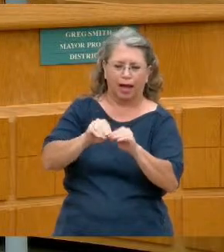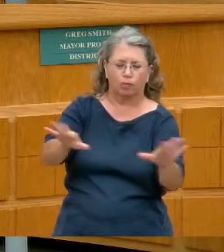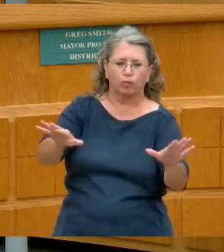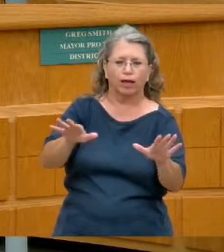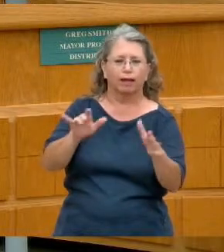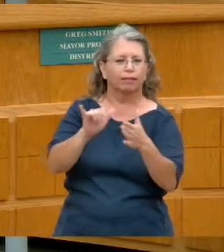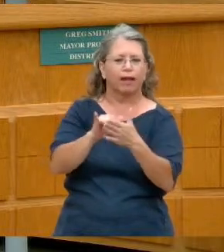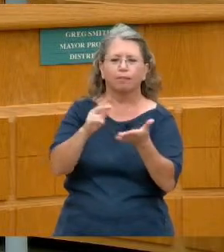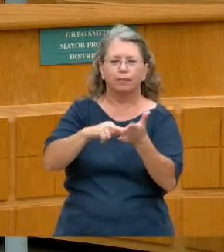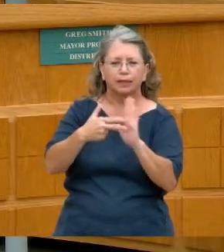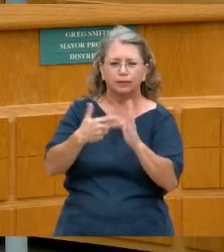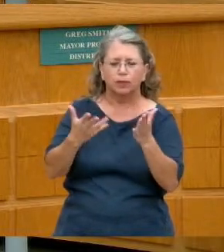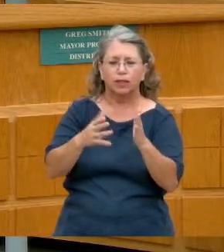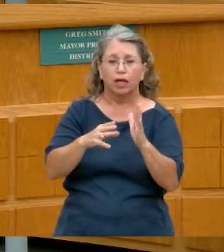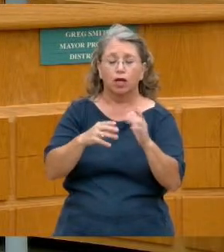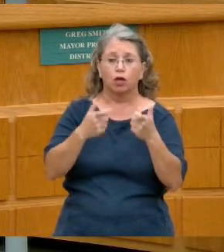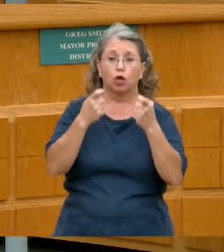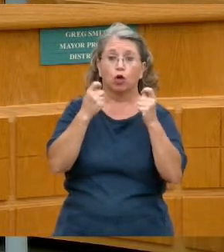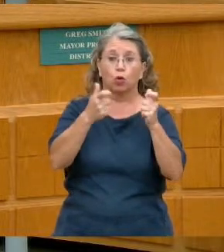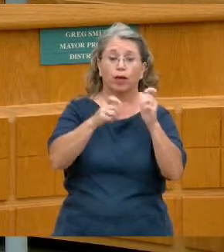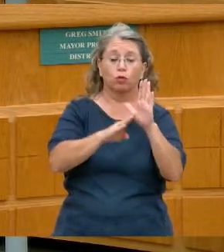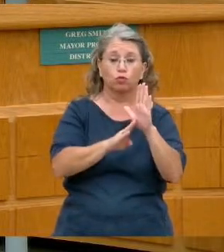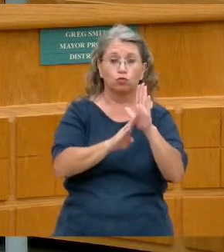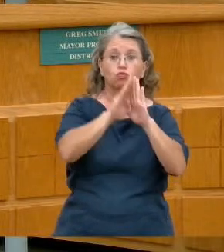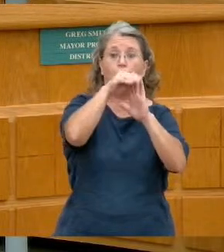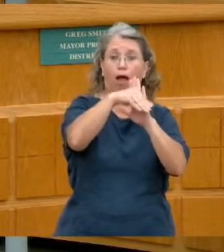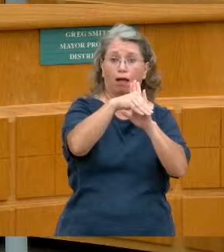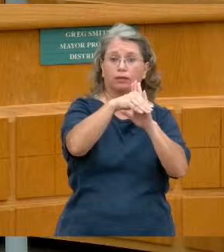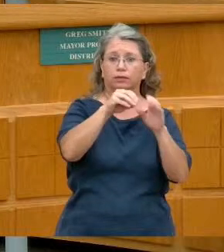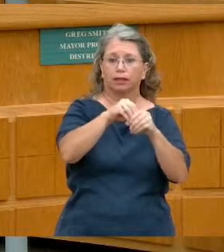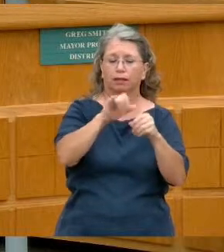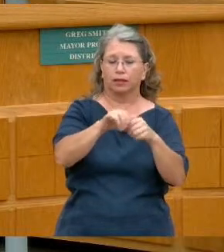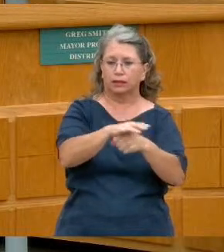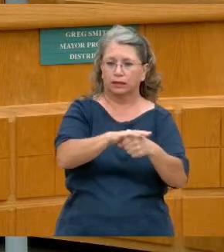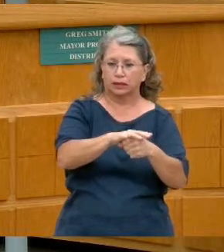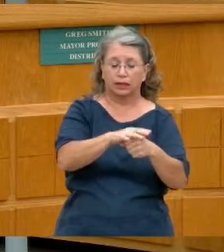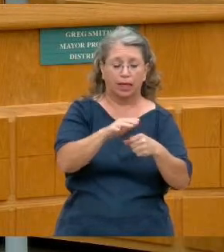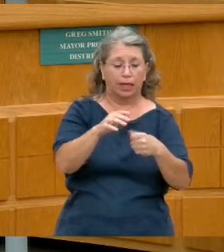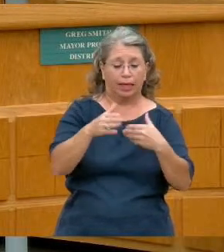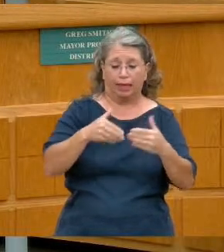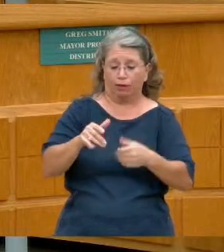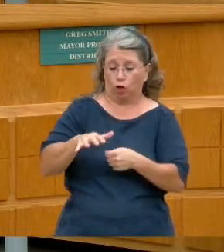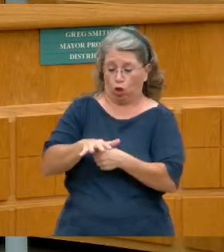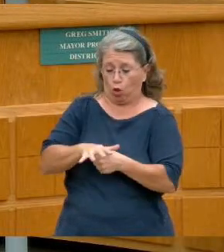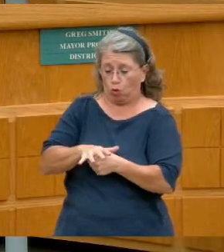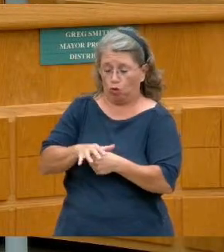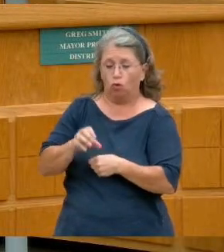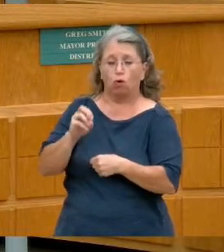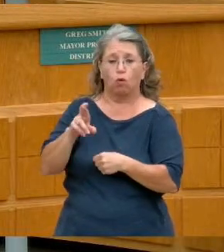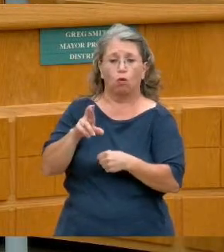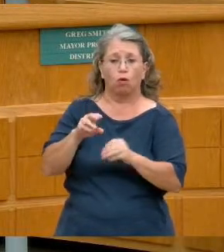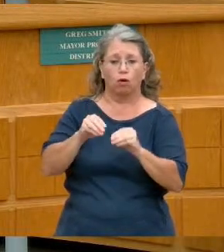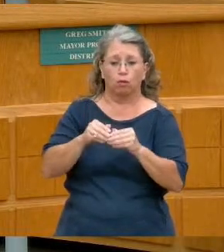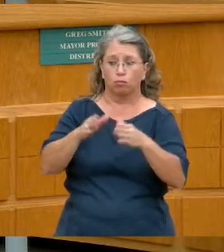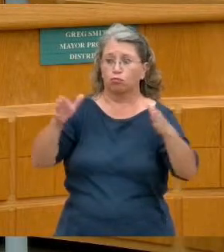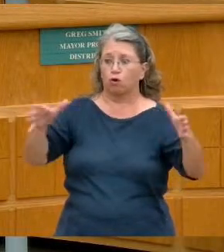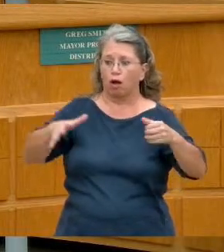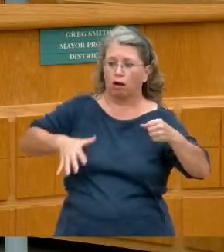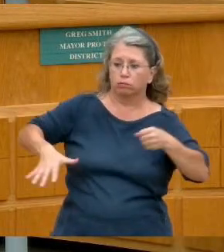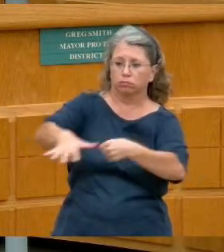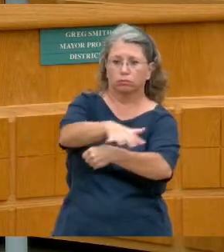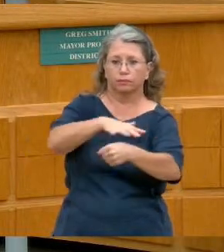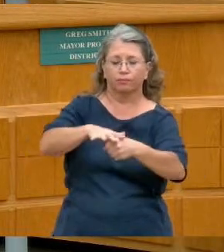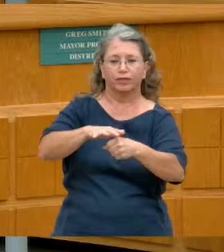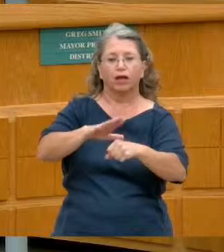rapid rise in the occurrence of disease, either in a localized area or a broader area. Technically, there's an outbreak of